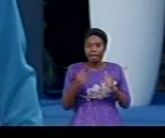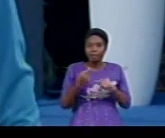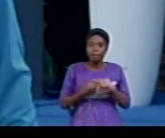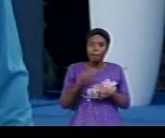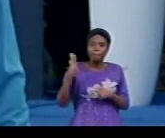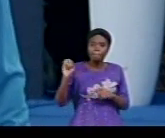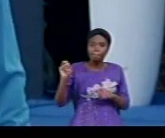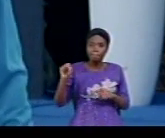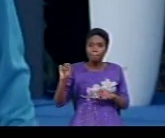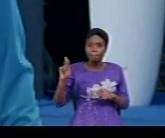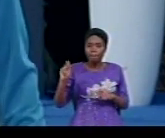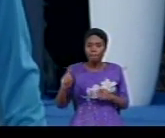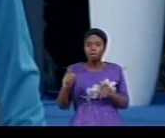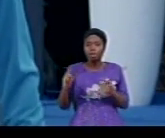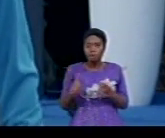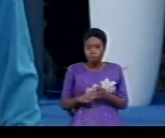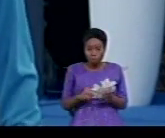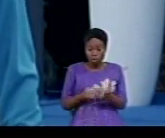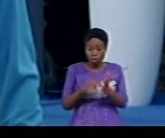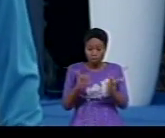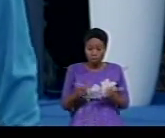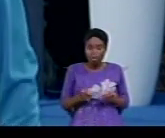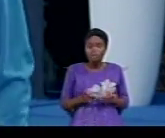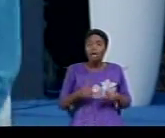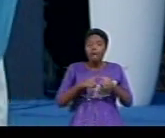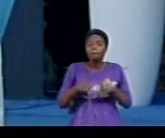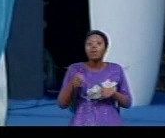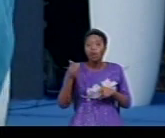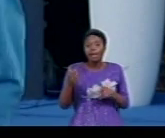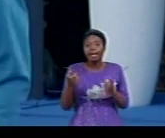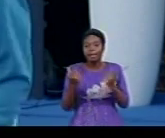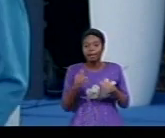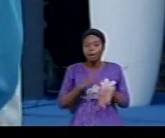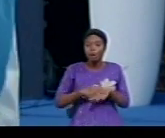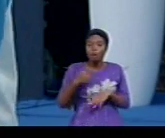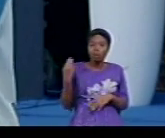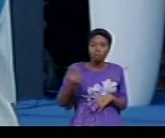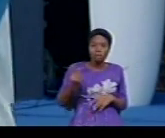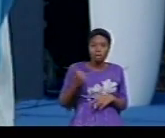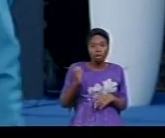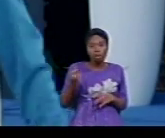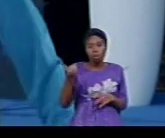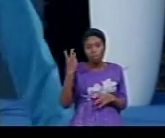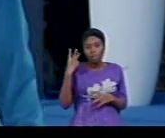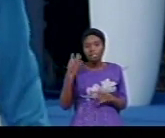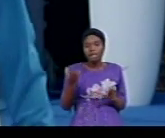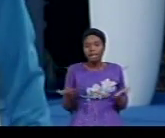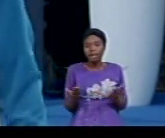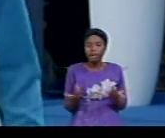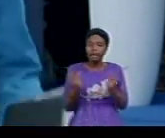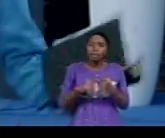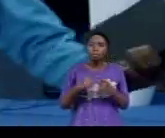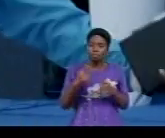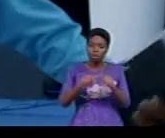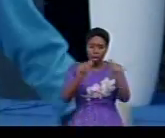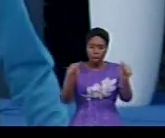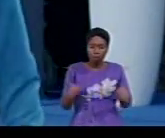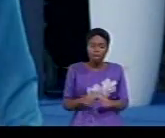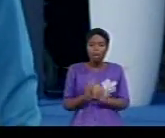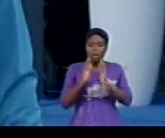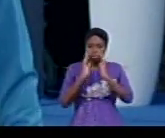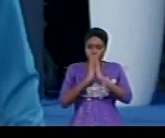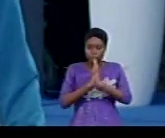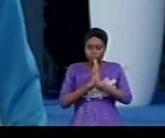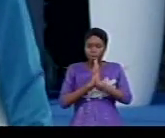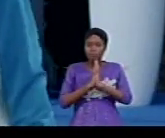tasked and challenging, but I came. So on Thursday, I was here. I came to the altar, I prayed. My daddy too,